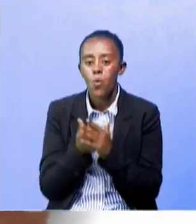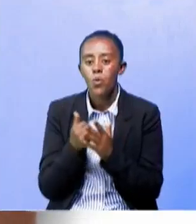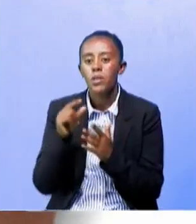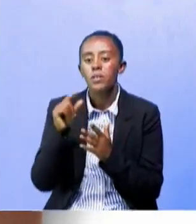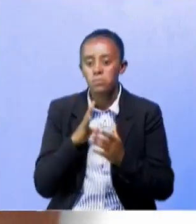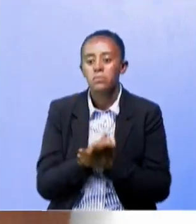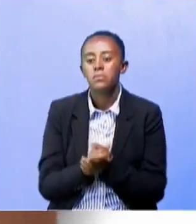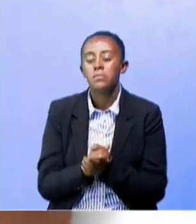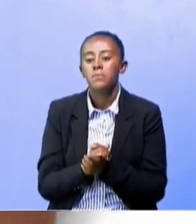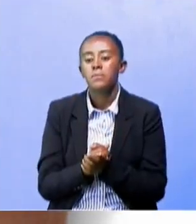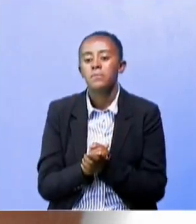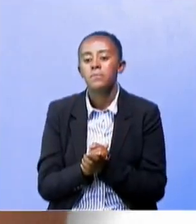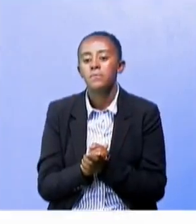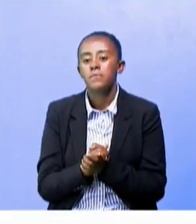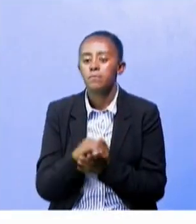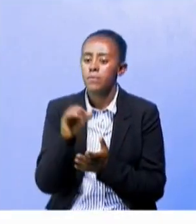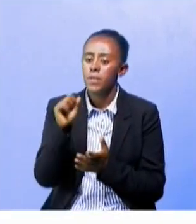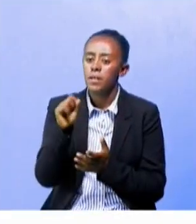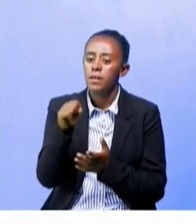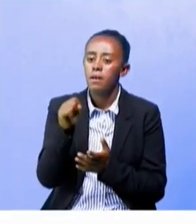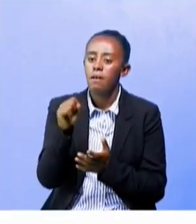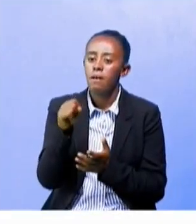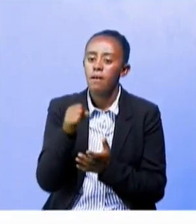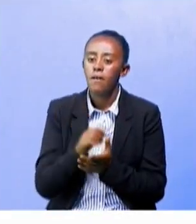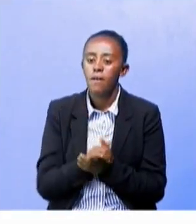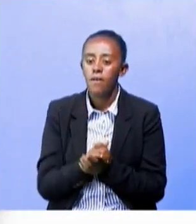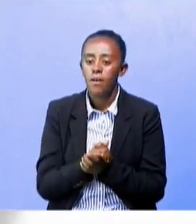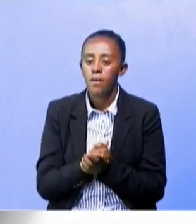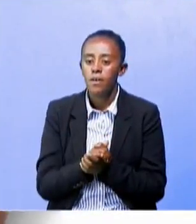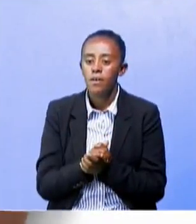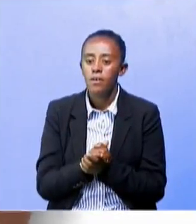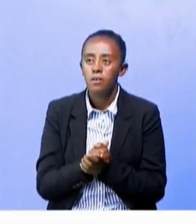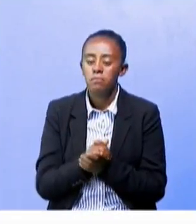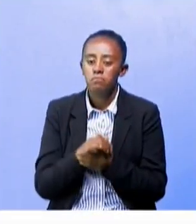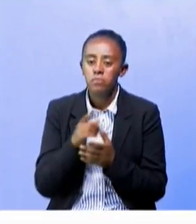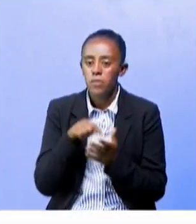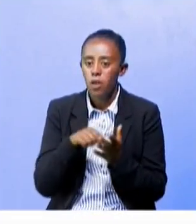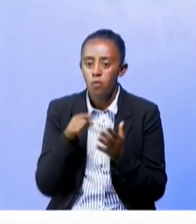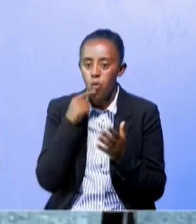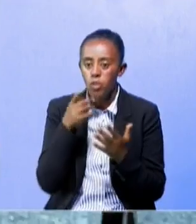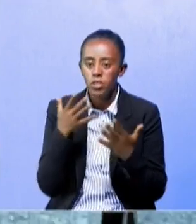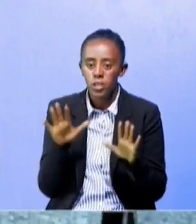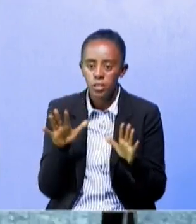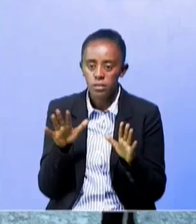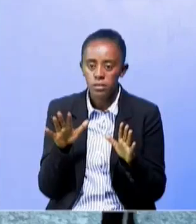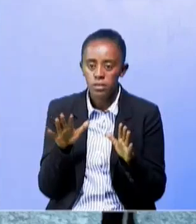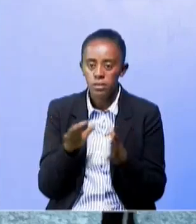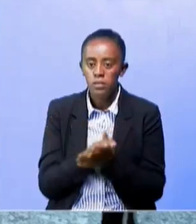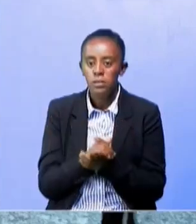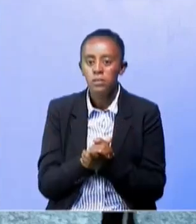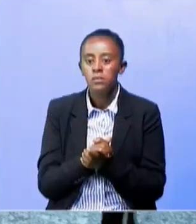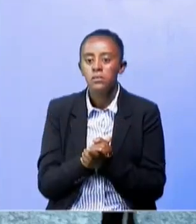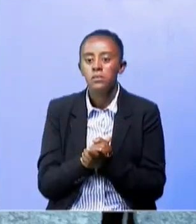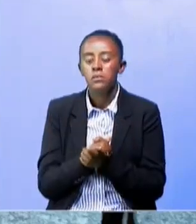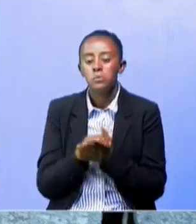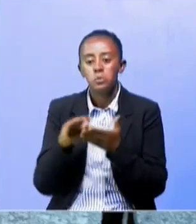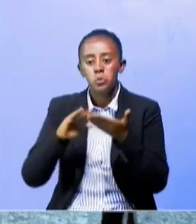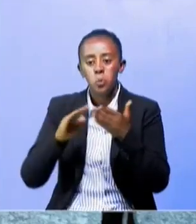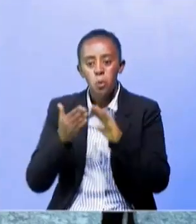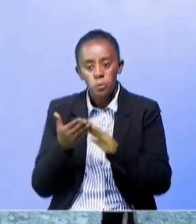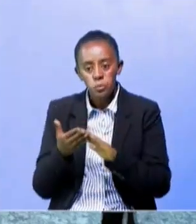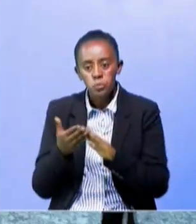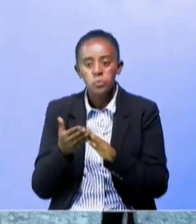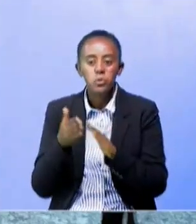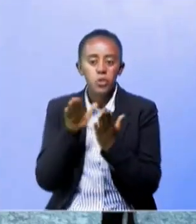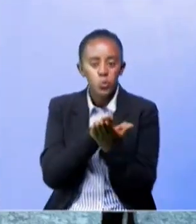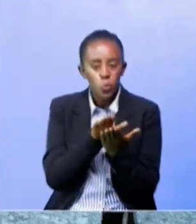stakeholders. Yeah. Stakeholders, I have already said it there, right? The community, the